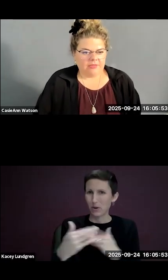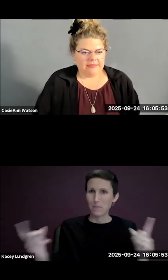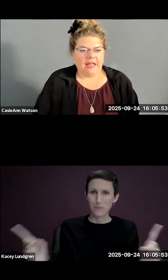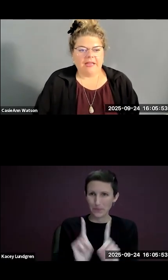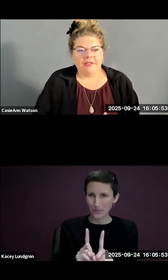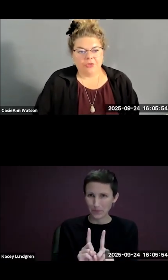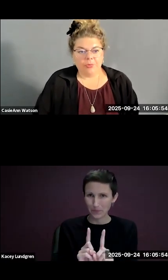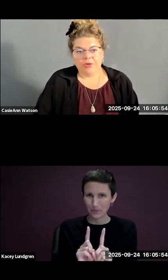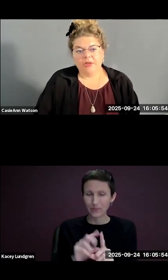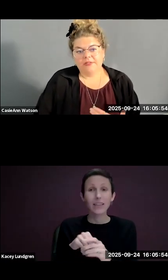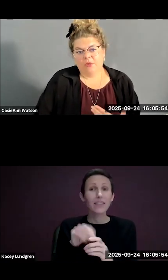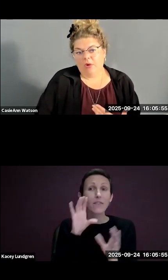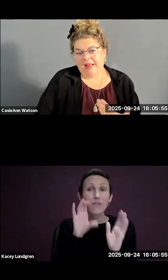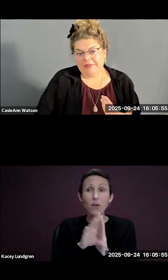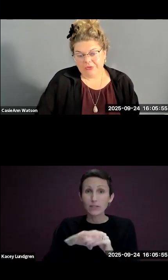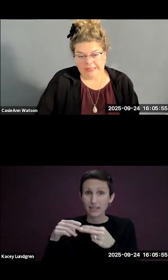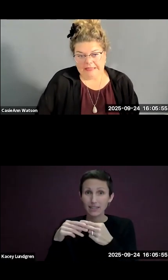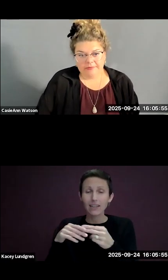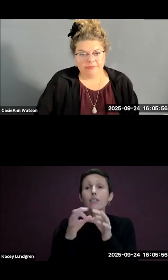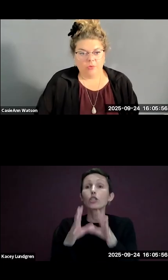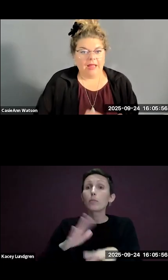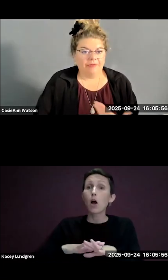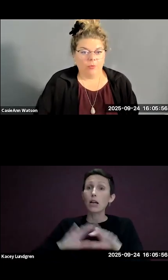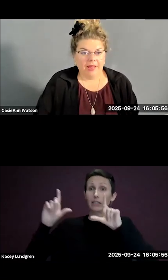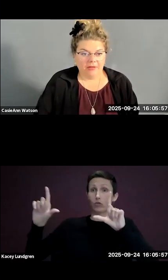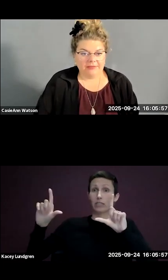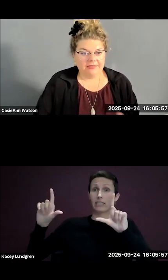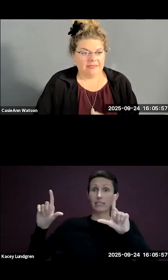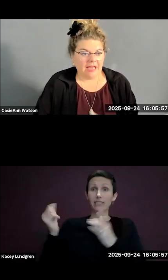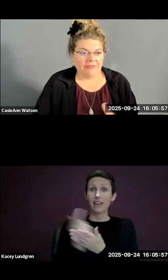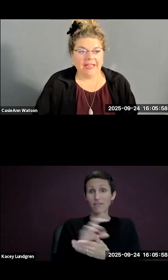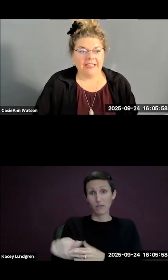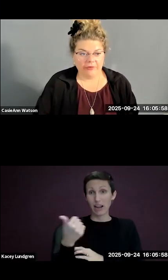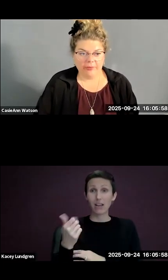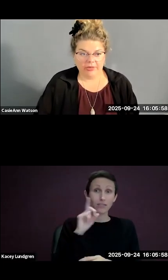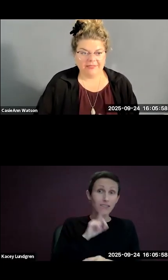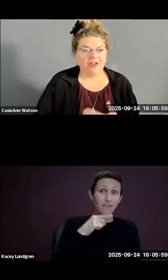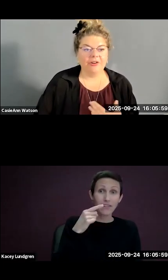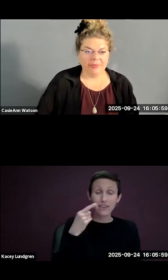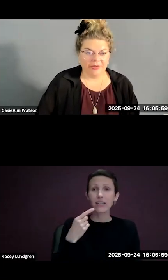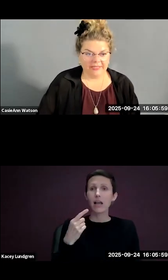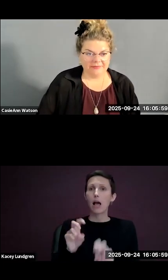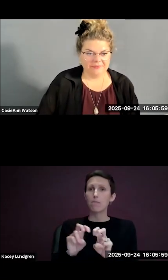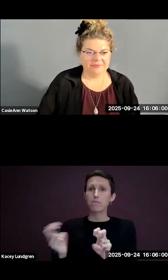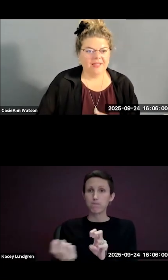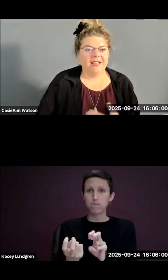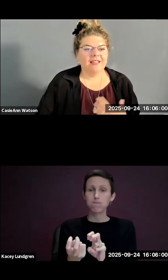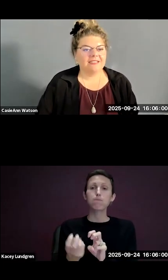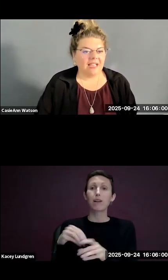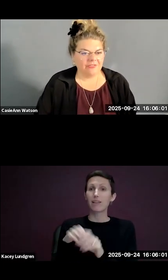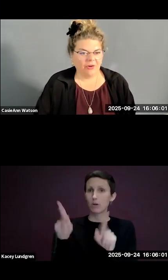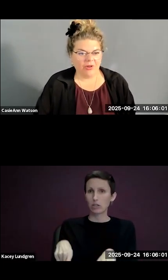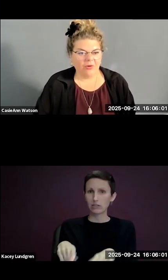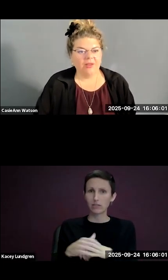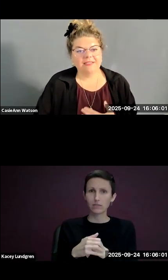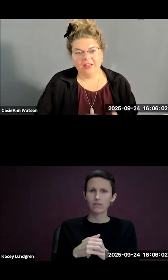In the photos on the slide, the interpreter is the one on the screen, while everyone else, deaf and hearing parties, are in person.